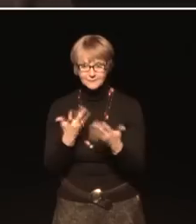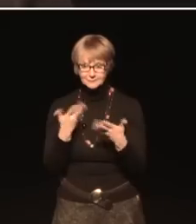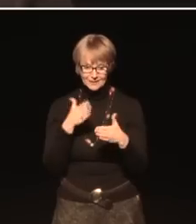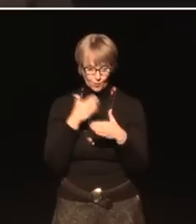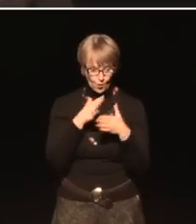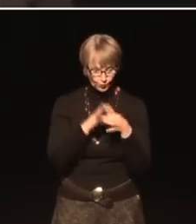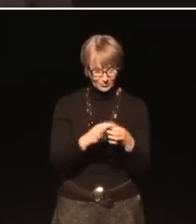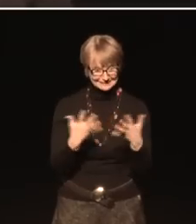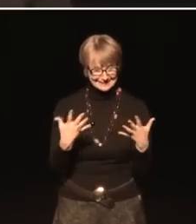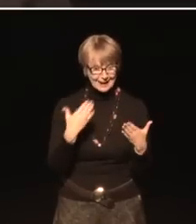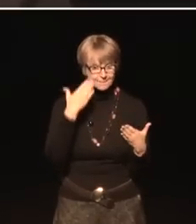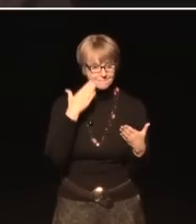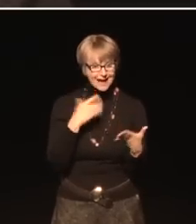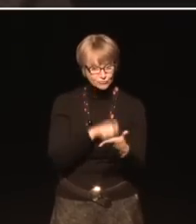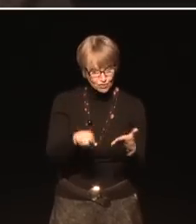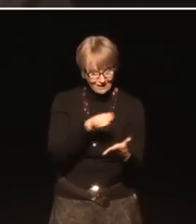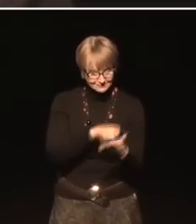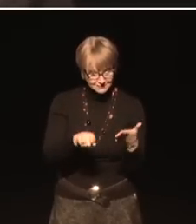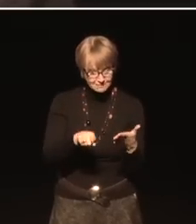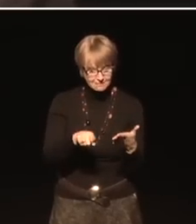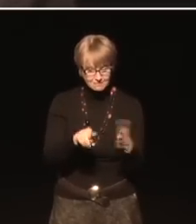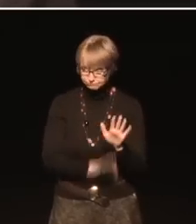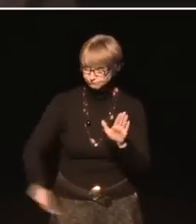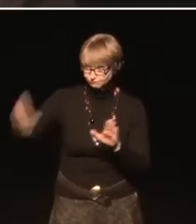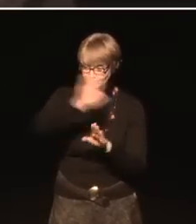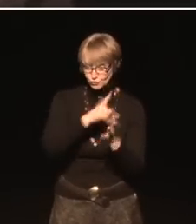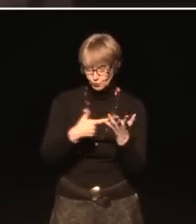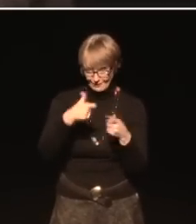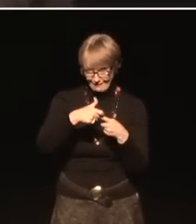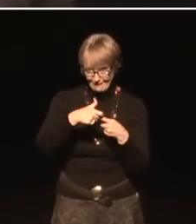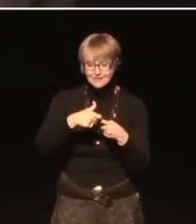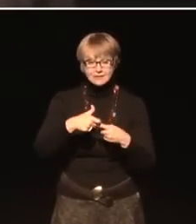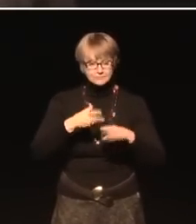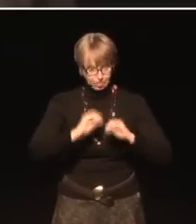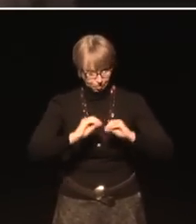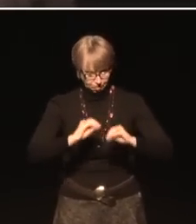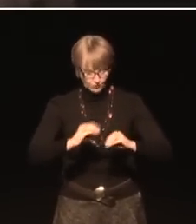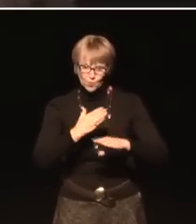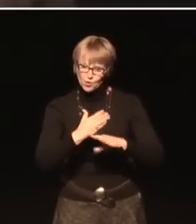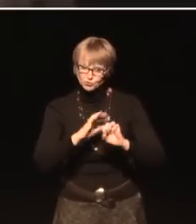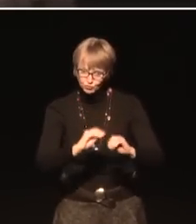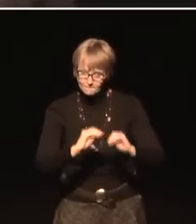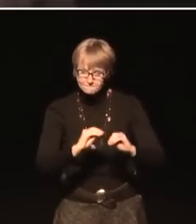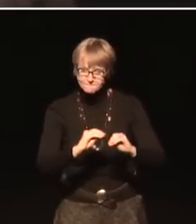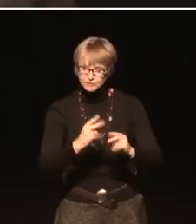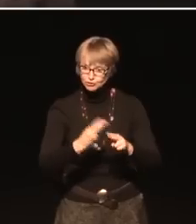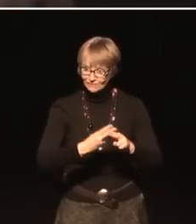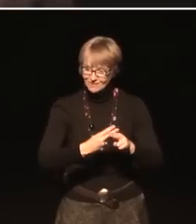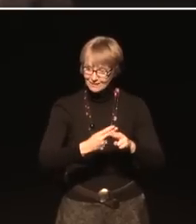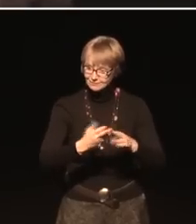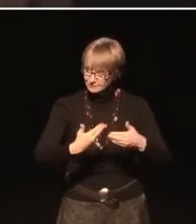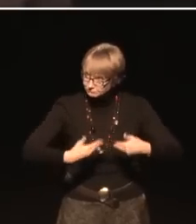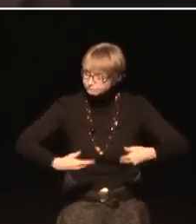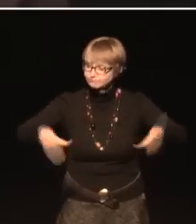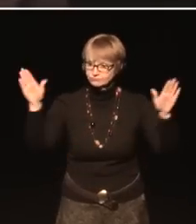10 black writers from across the UK, brought them to Sheffield, did a workshop, and sent them off to write short films. And we commissioned